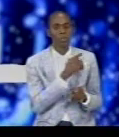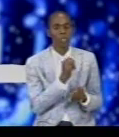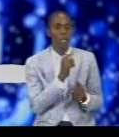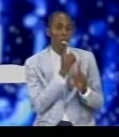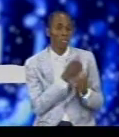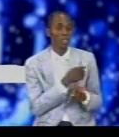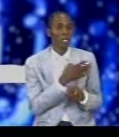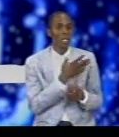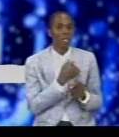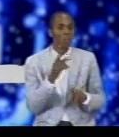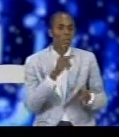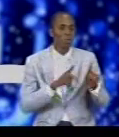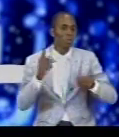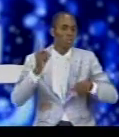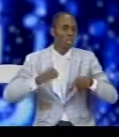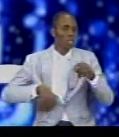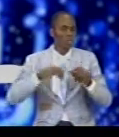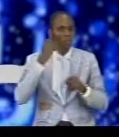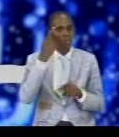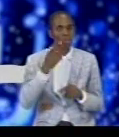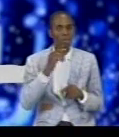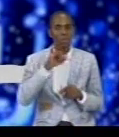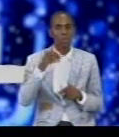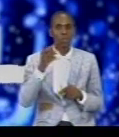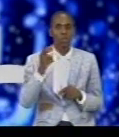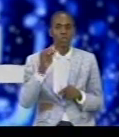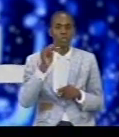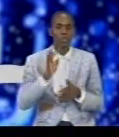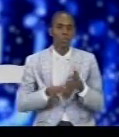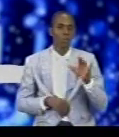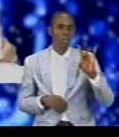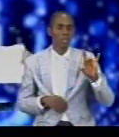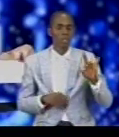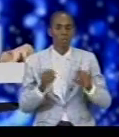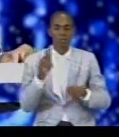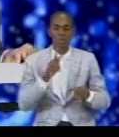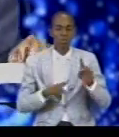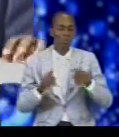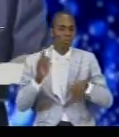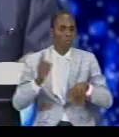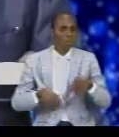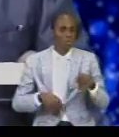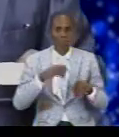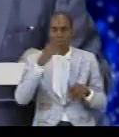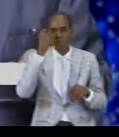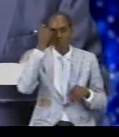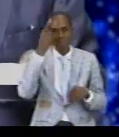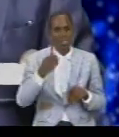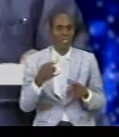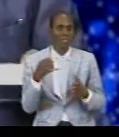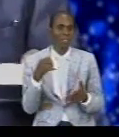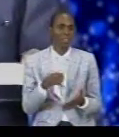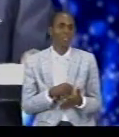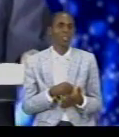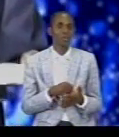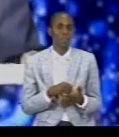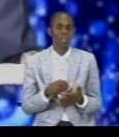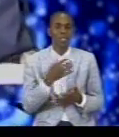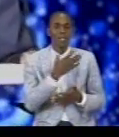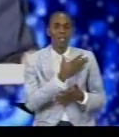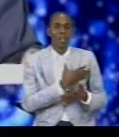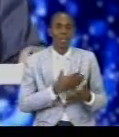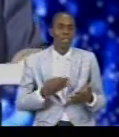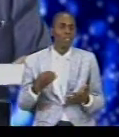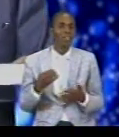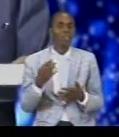they couldn't understand. John chapter 8, they could not perceive it. They could not believe it. They could not appropriate it.